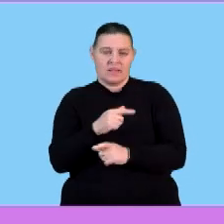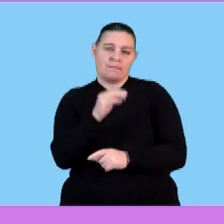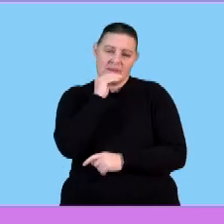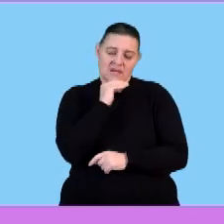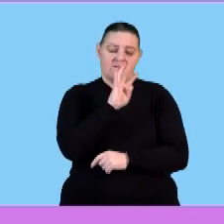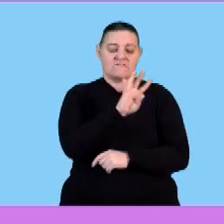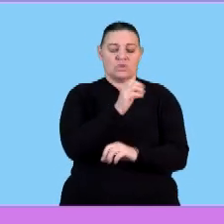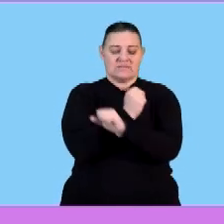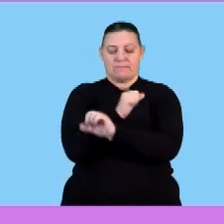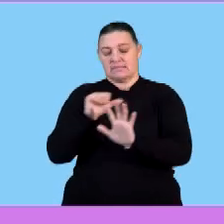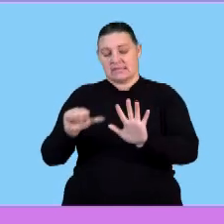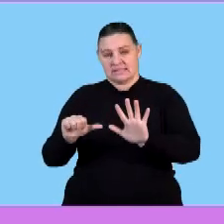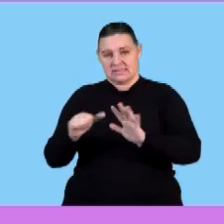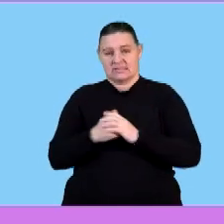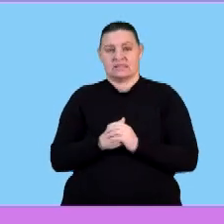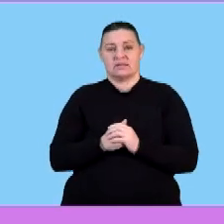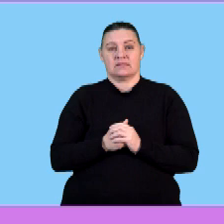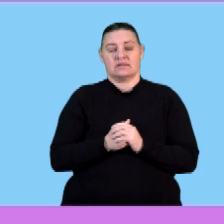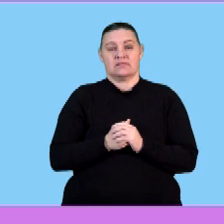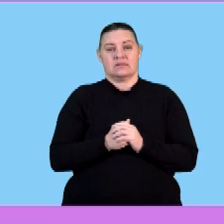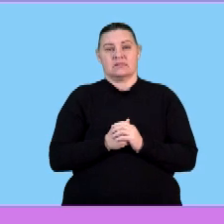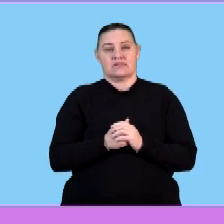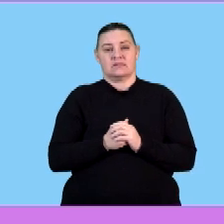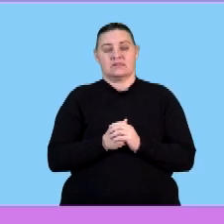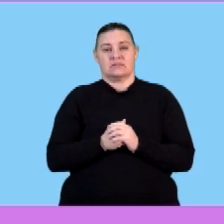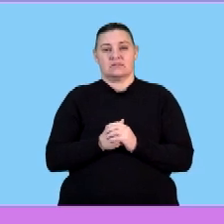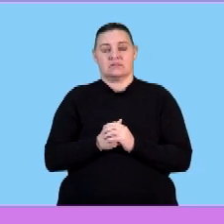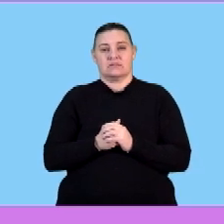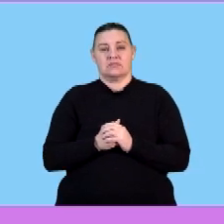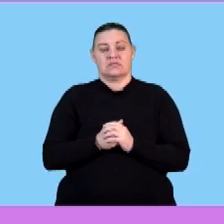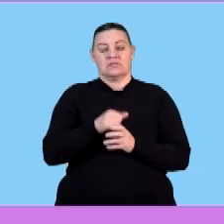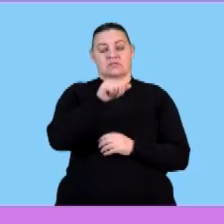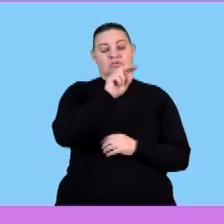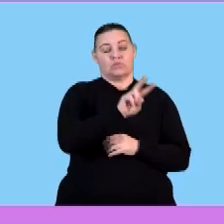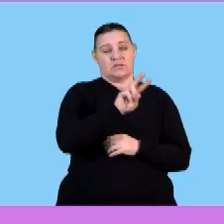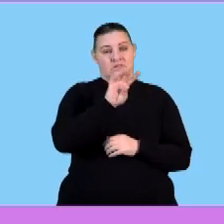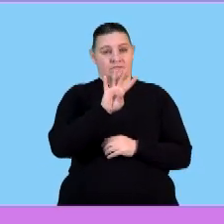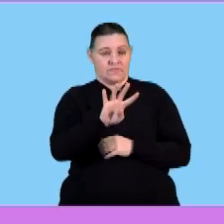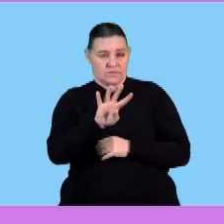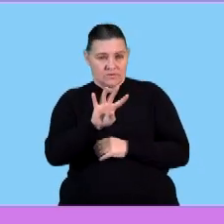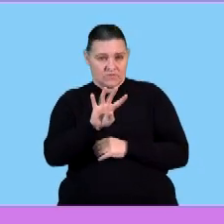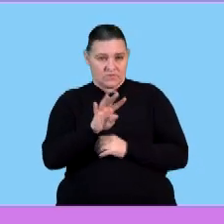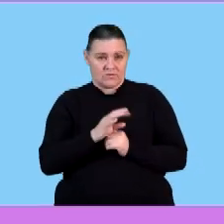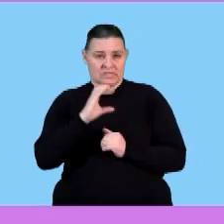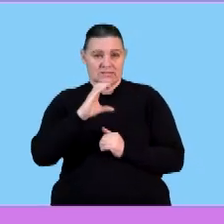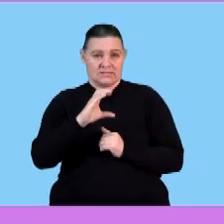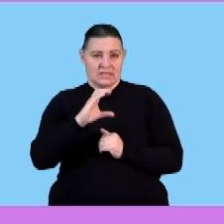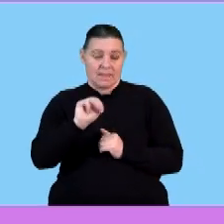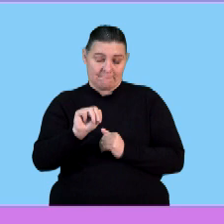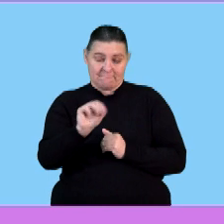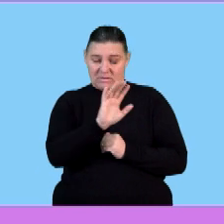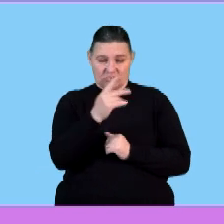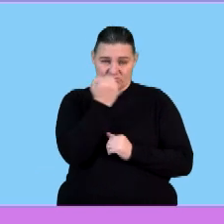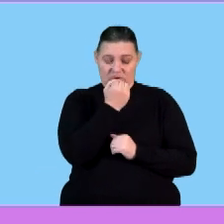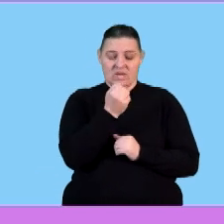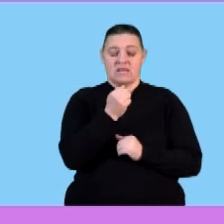What's the length in this case? It's 6. So 4 times 6 equals 24.